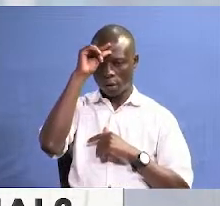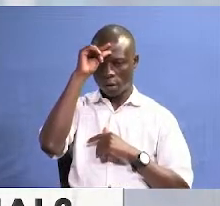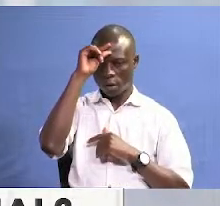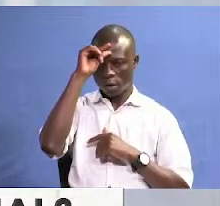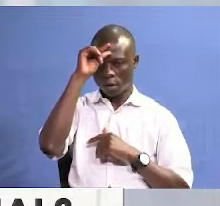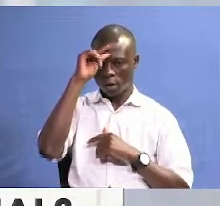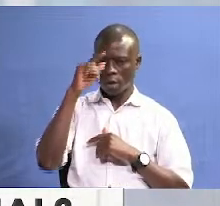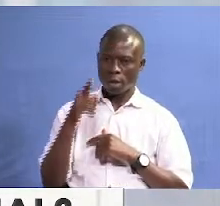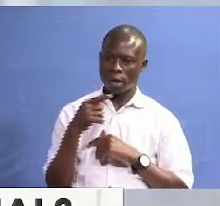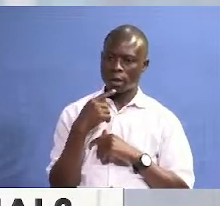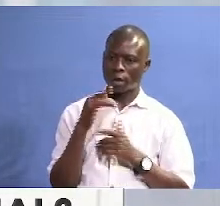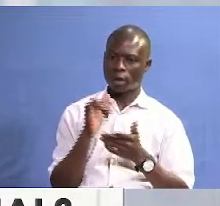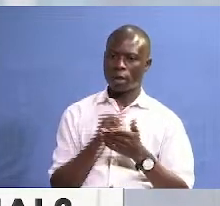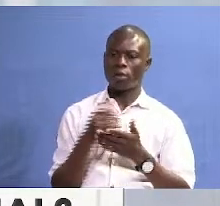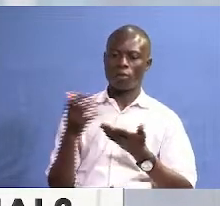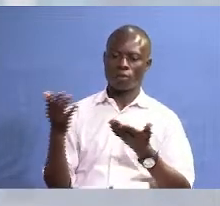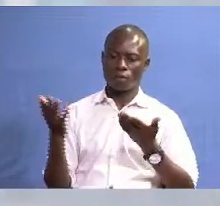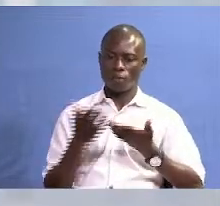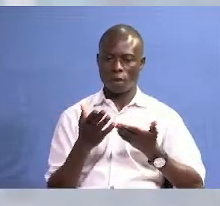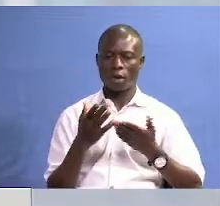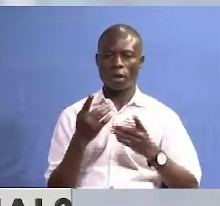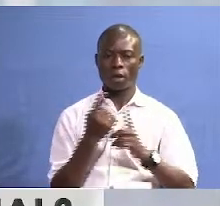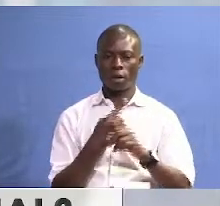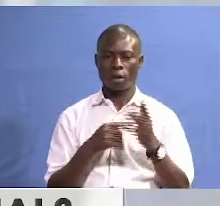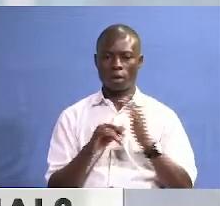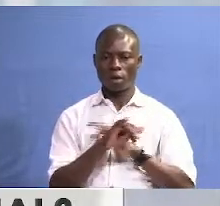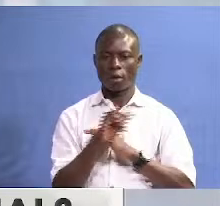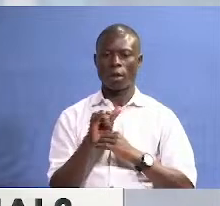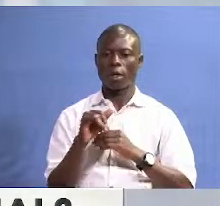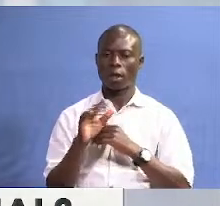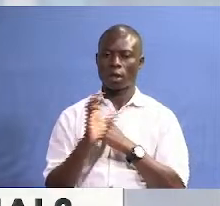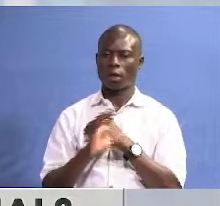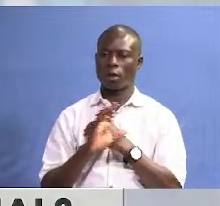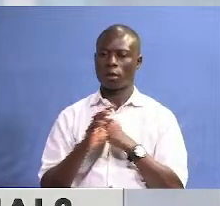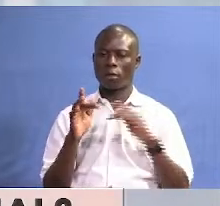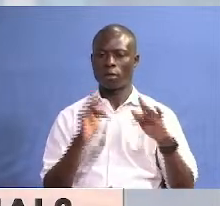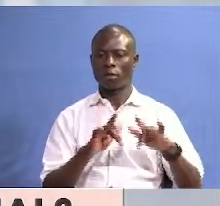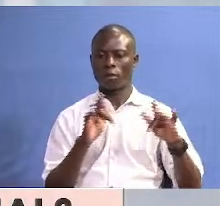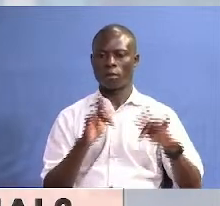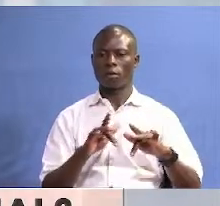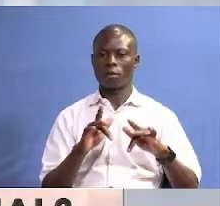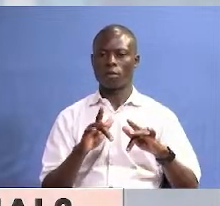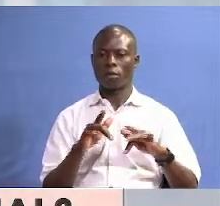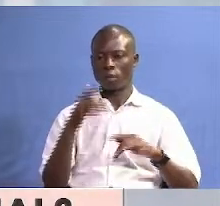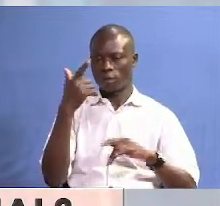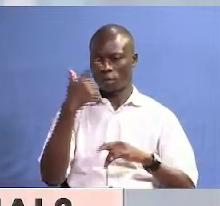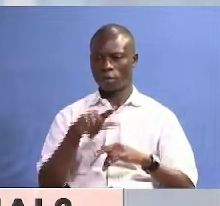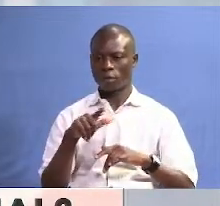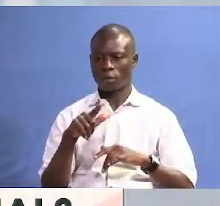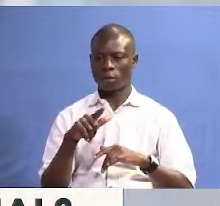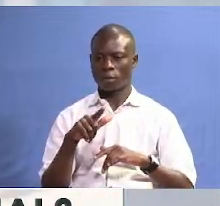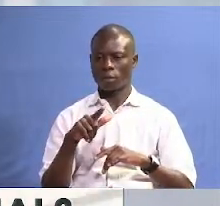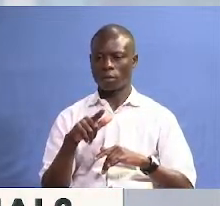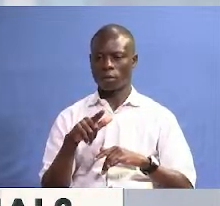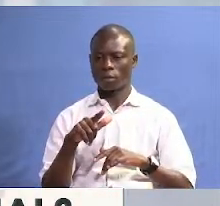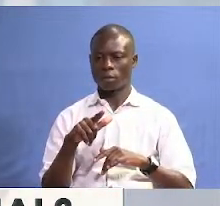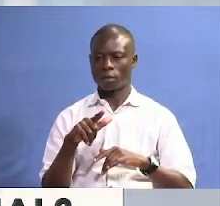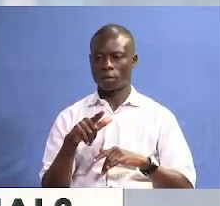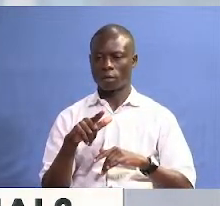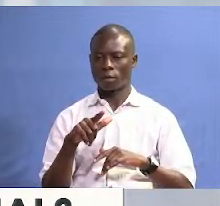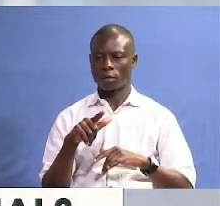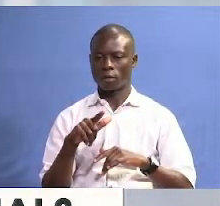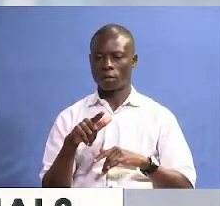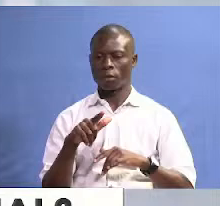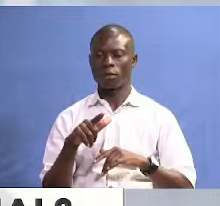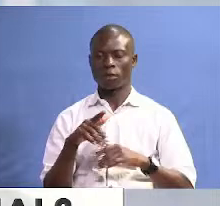a story that I will be bringing you comprehensive coverage in our subsequent bulletin. So, Wakili,